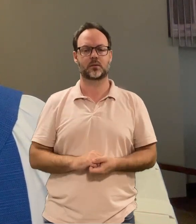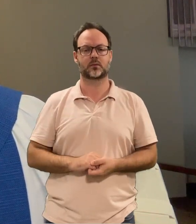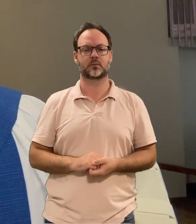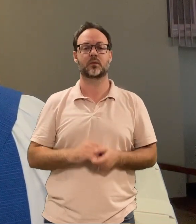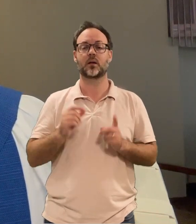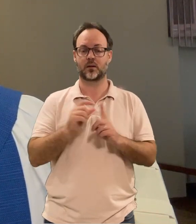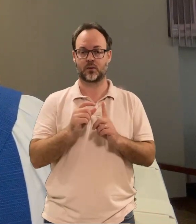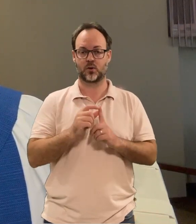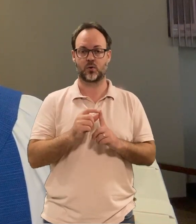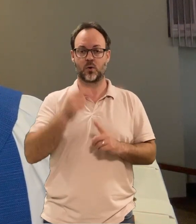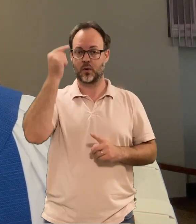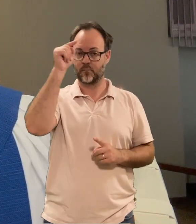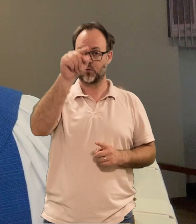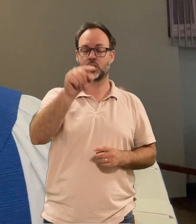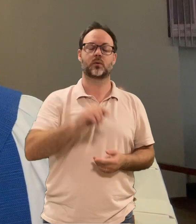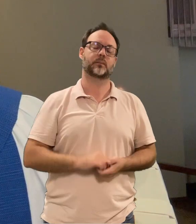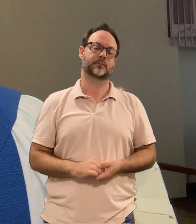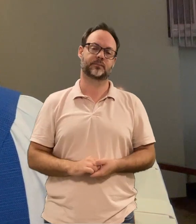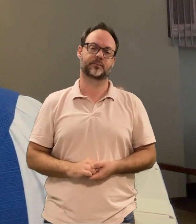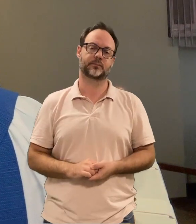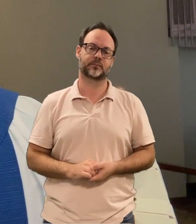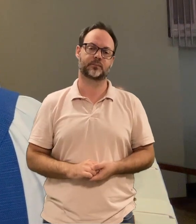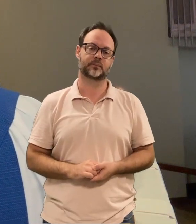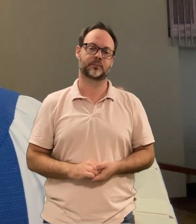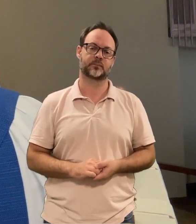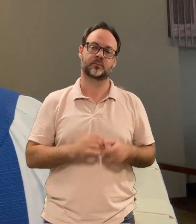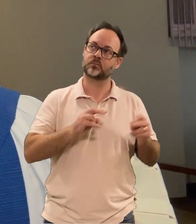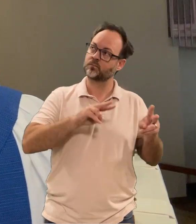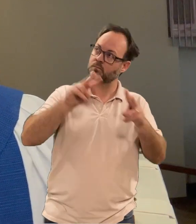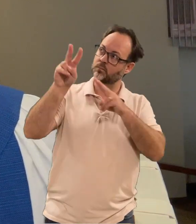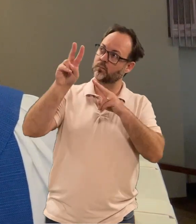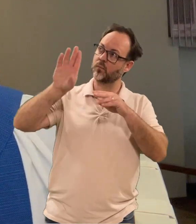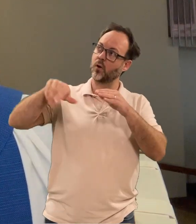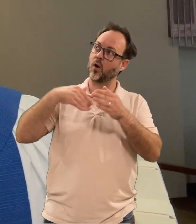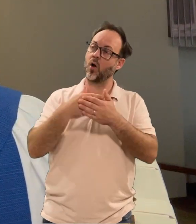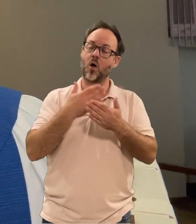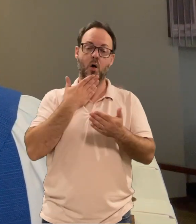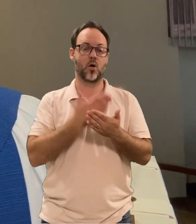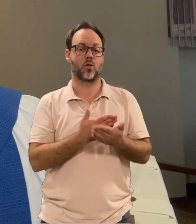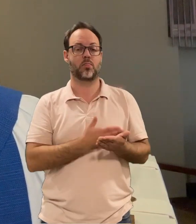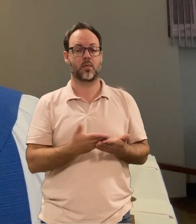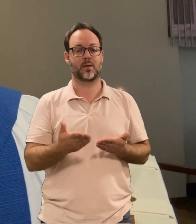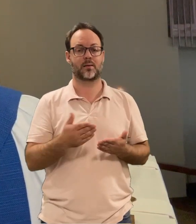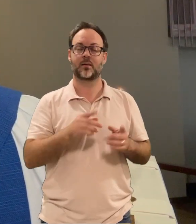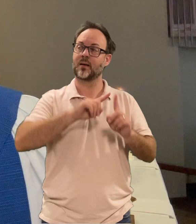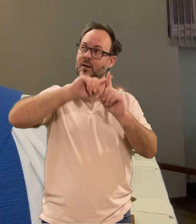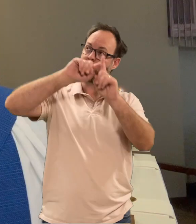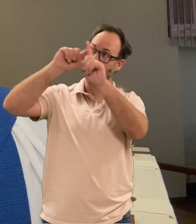his promises and his word to you. Look to the Lord for all good